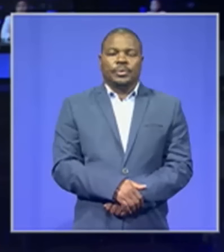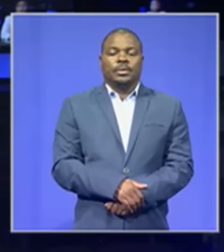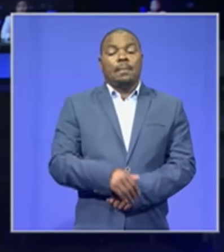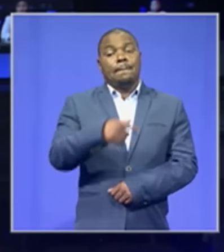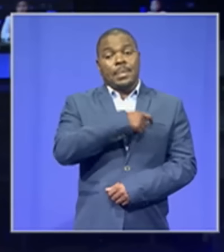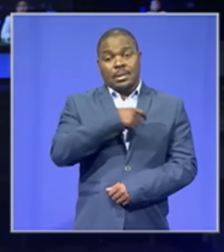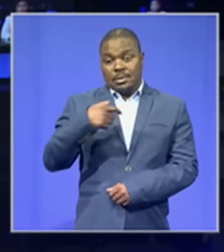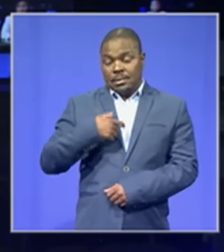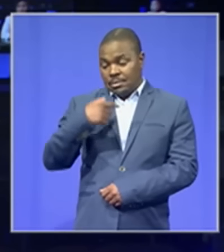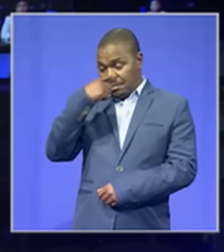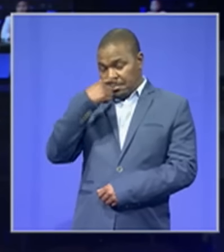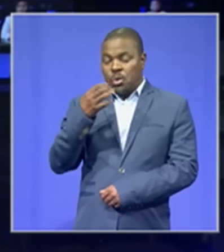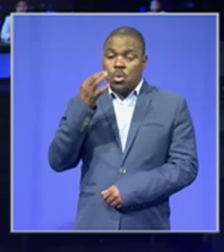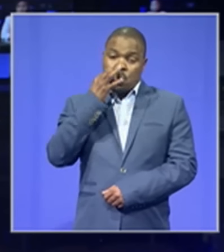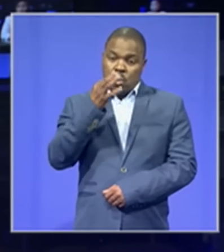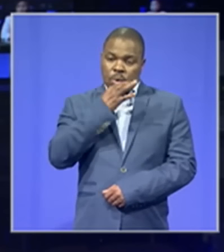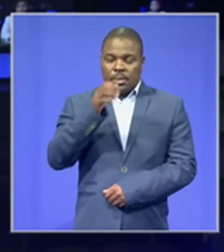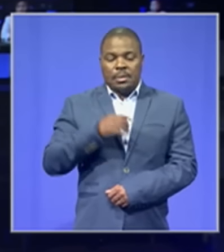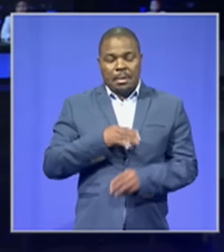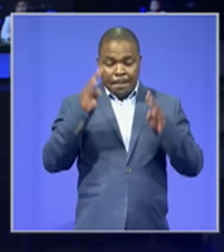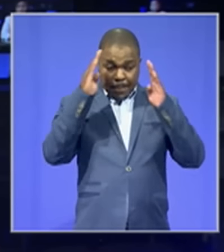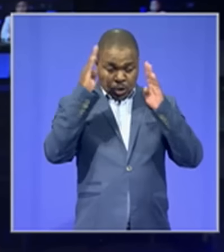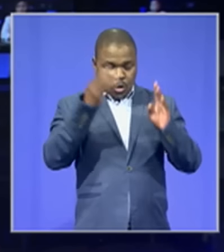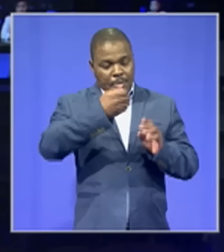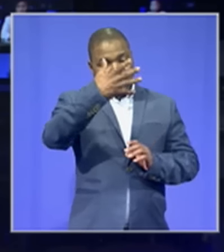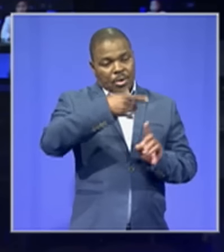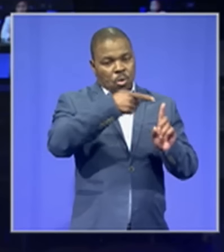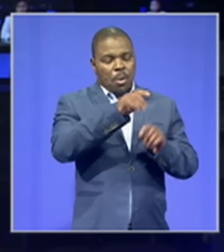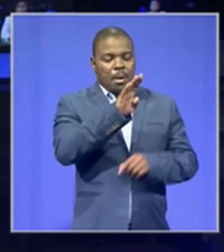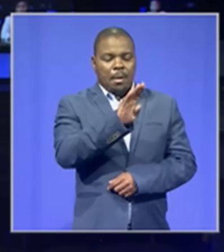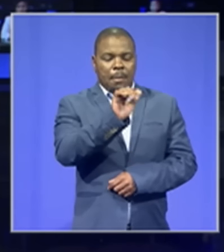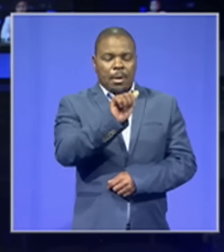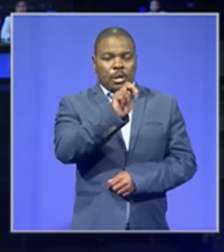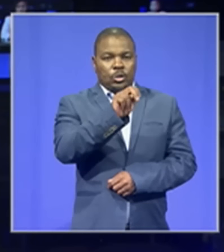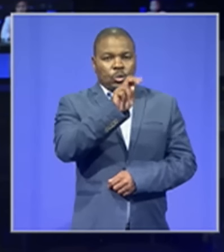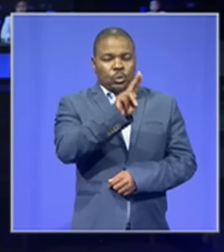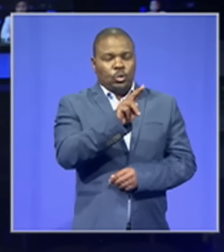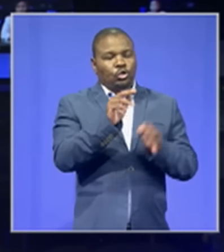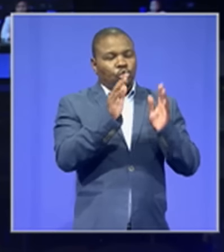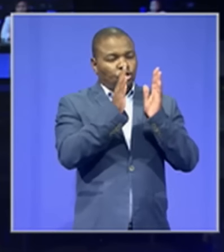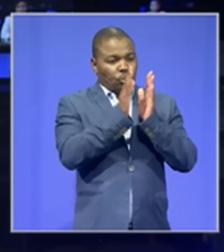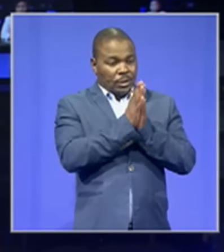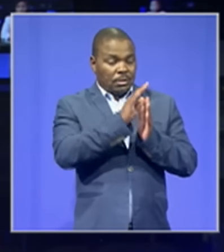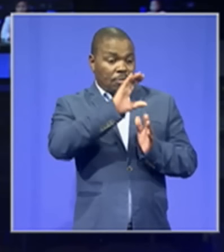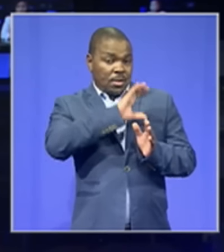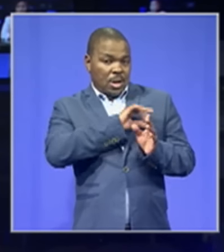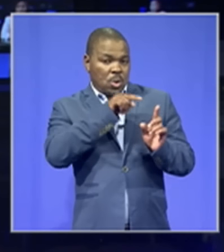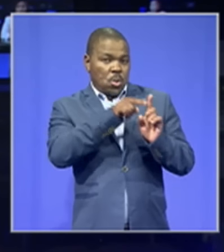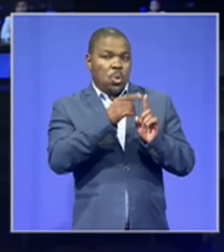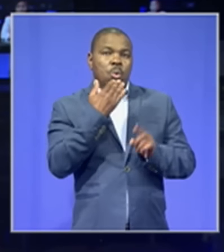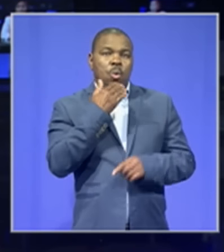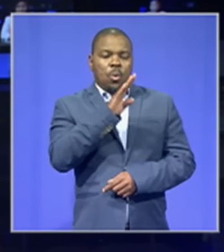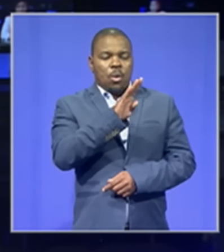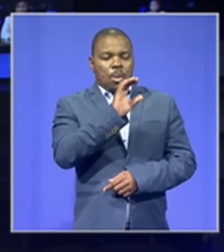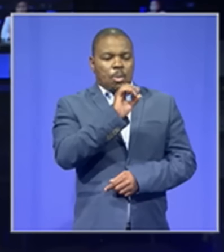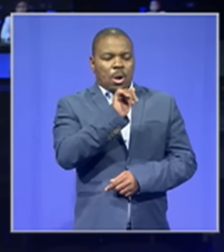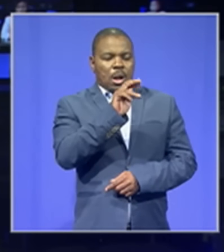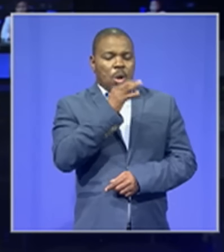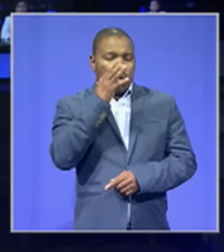Mopresidente Cyril Ramaphosa o hlalositse Mobishopo wa bohlano wa Bantu Church of Christ leng John Bolana ene ile motho ya neng ana